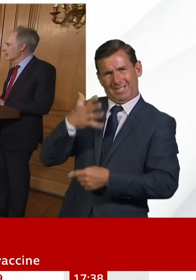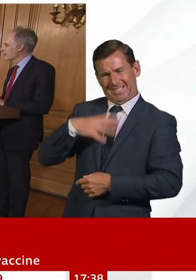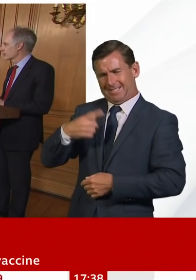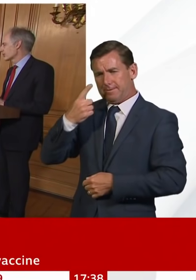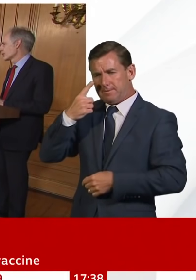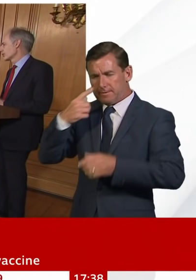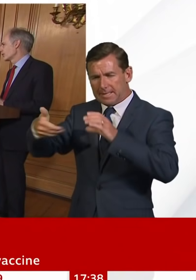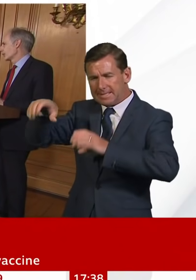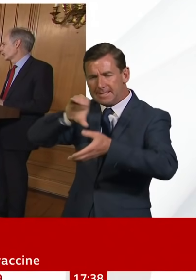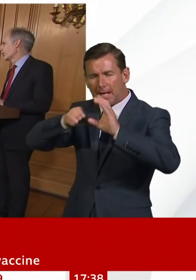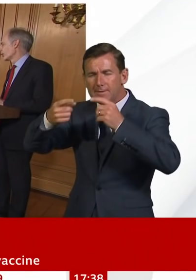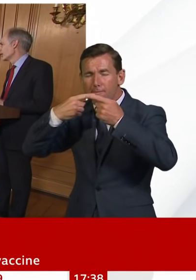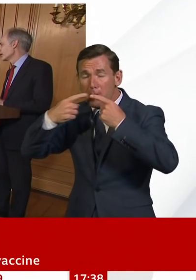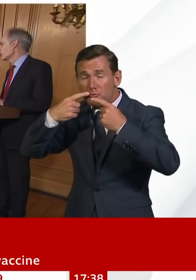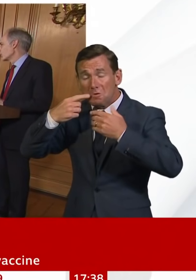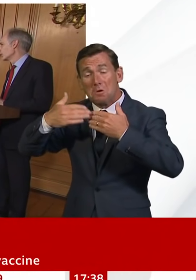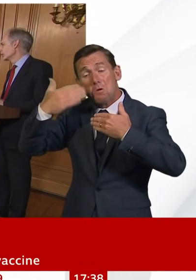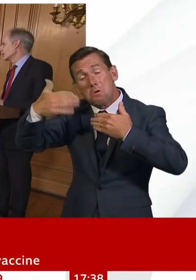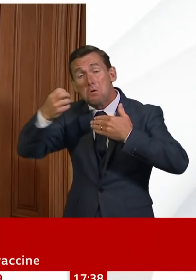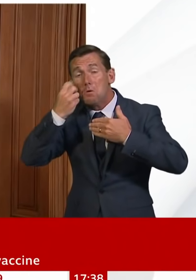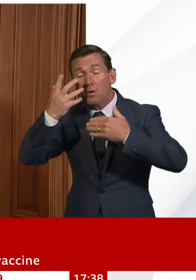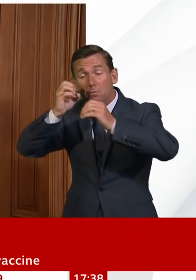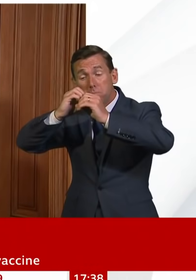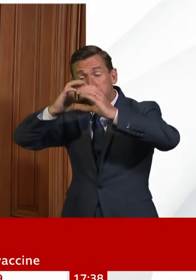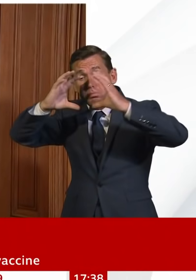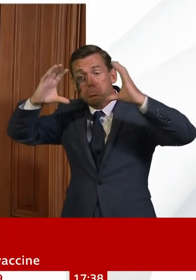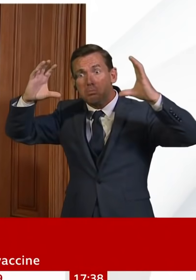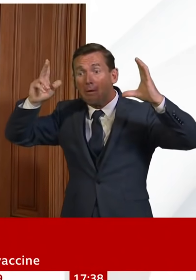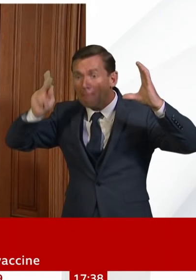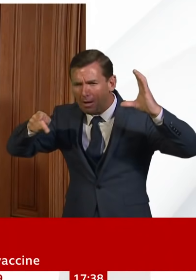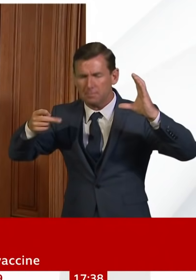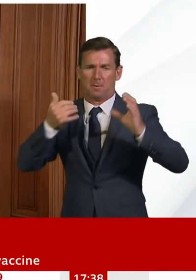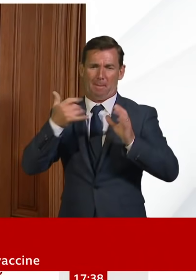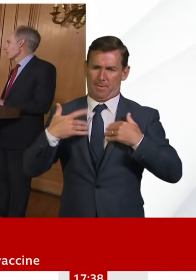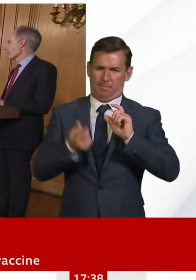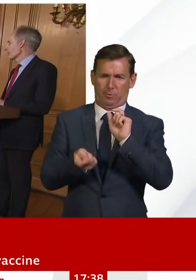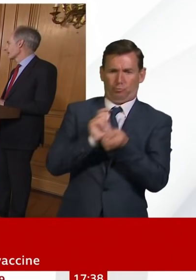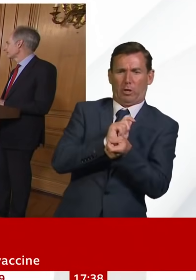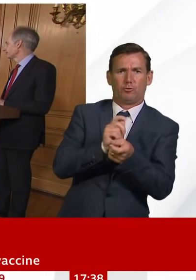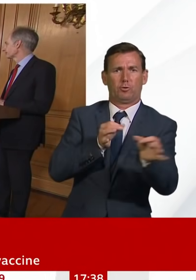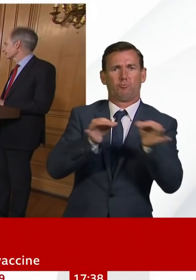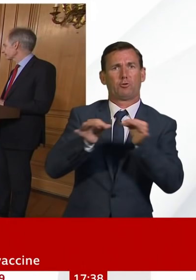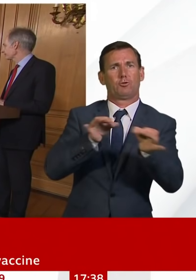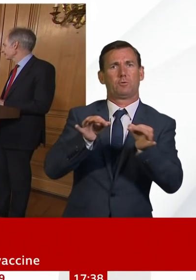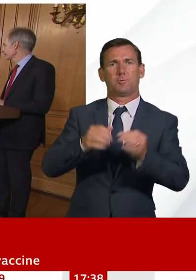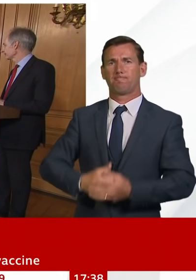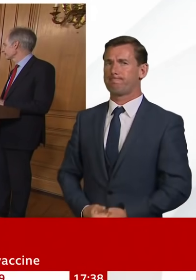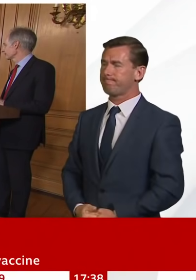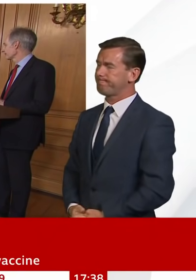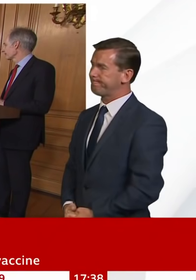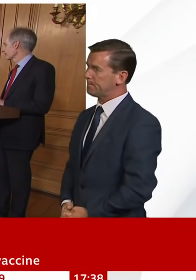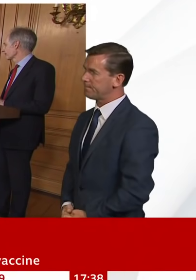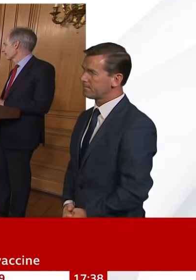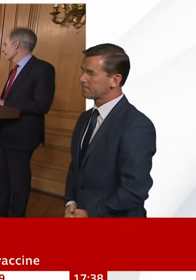and if the science develops further, then we will need to change our testing strategy, obviously. And to answer your question of will we